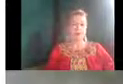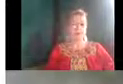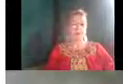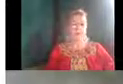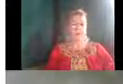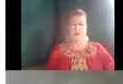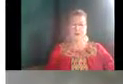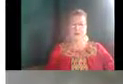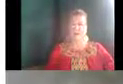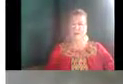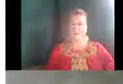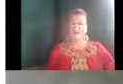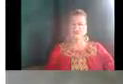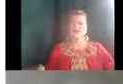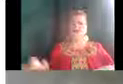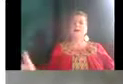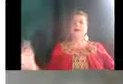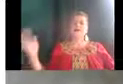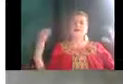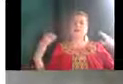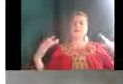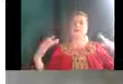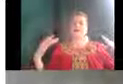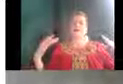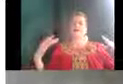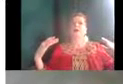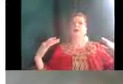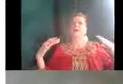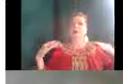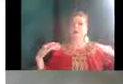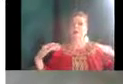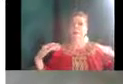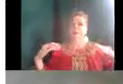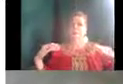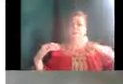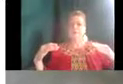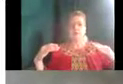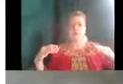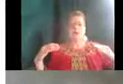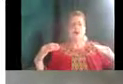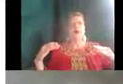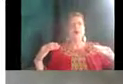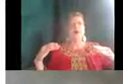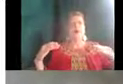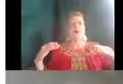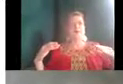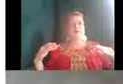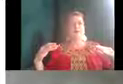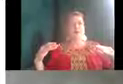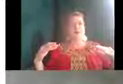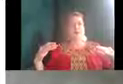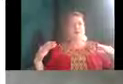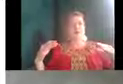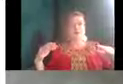button here or here it activates a dialing system so if